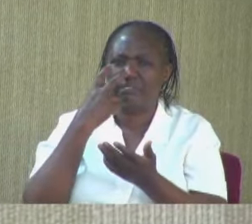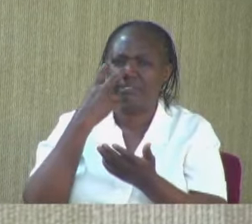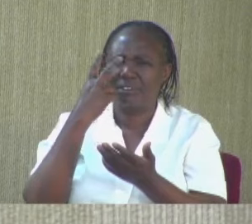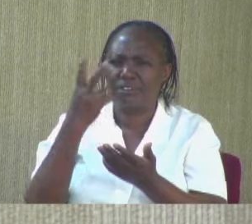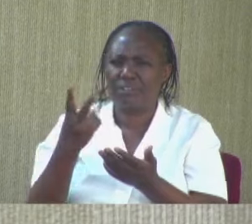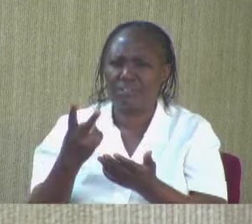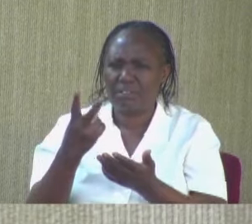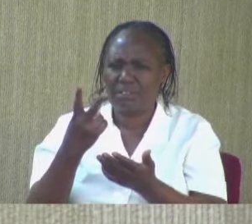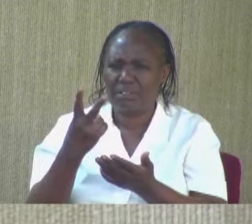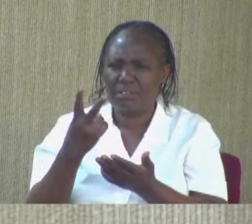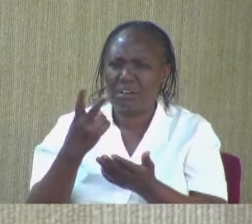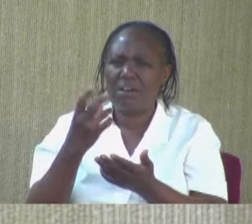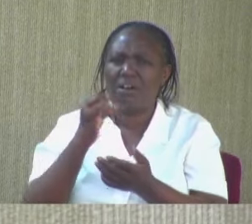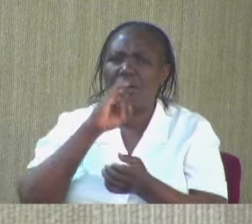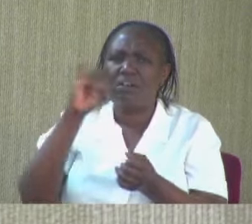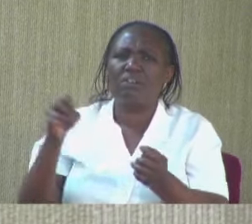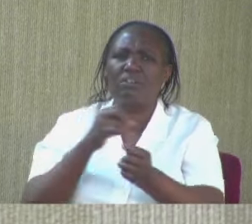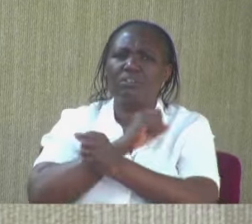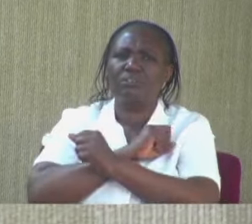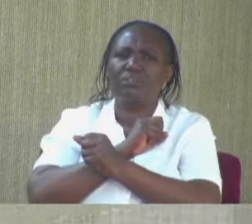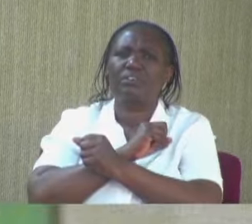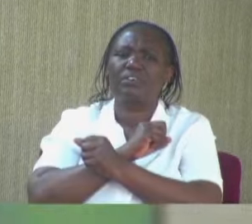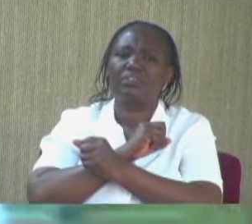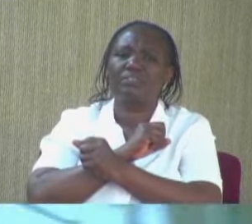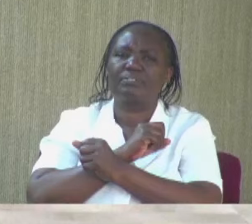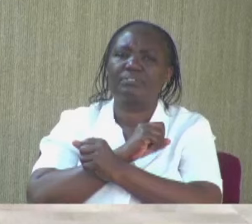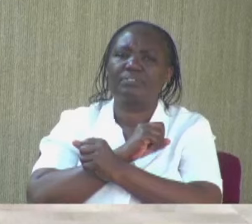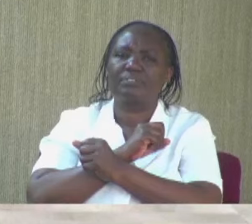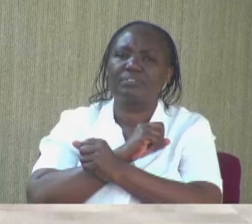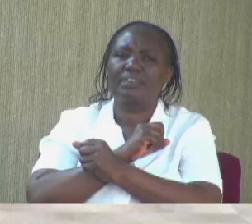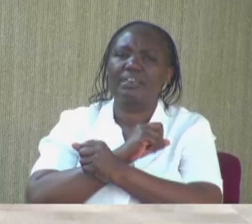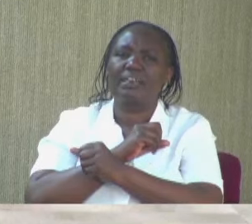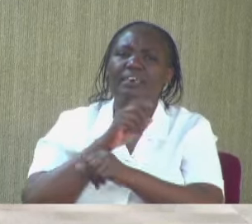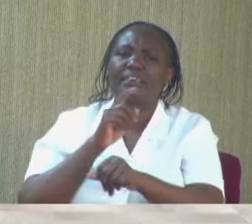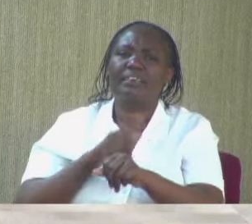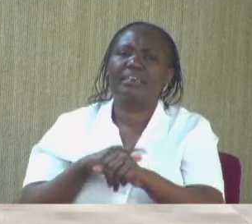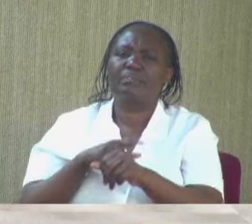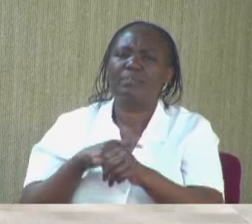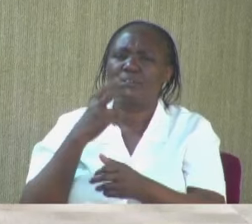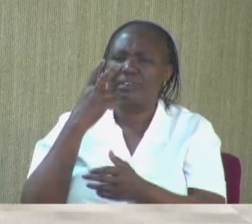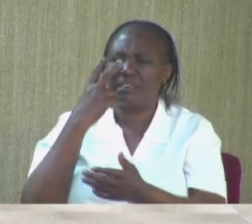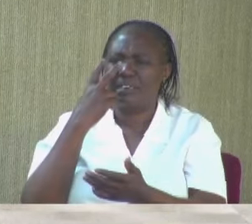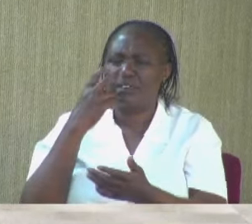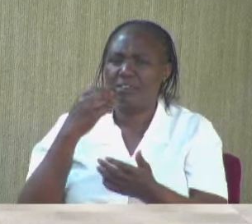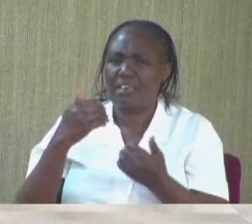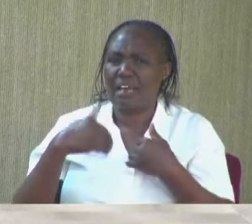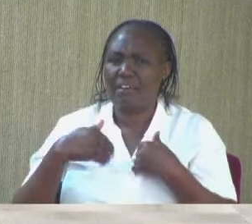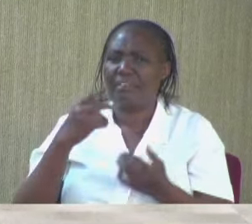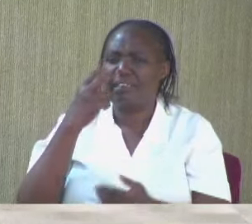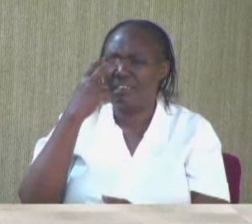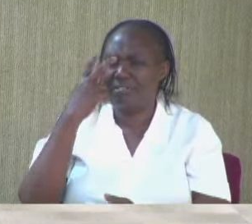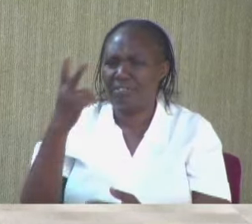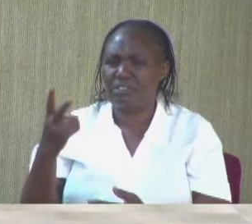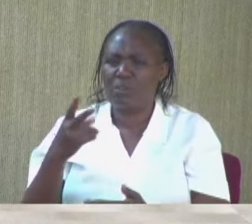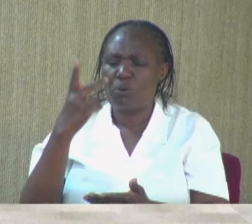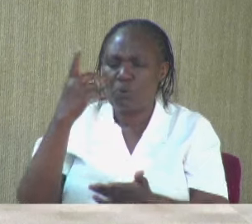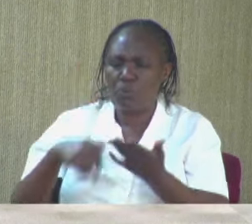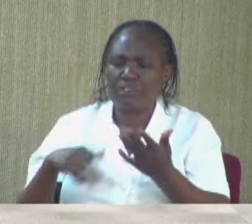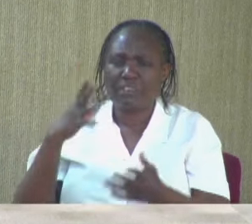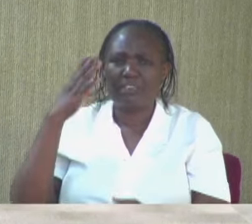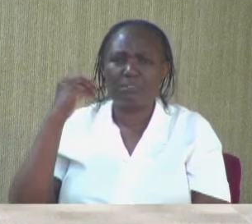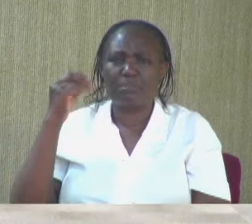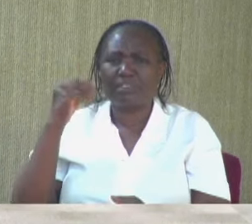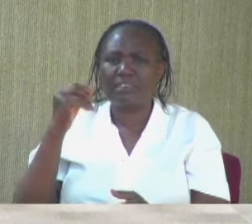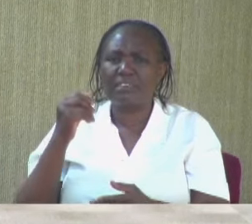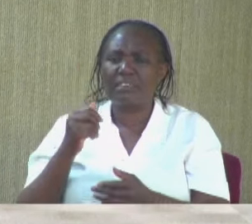of John the Revelator? That is to say, when he was in vision, what experience did he have while in